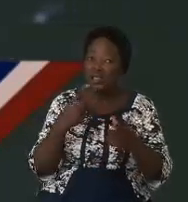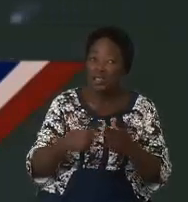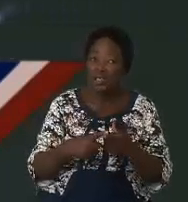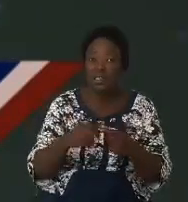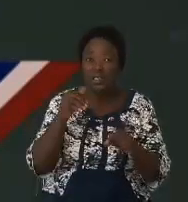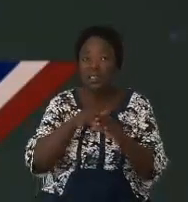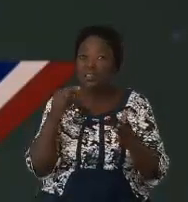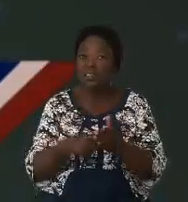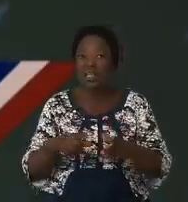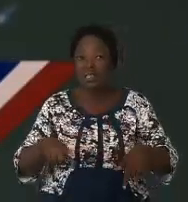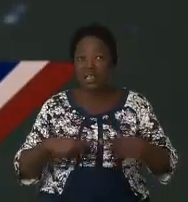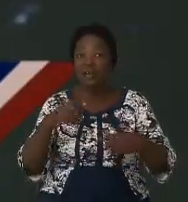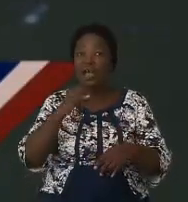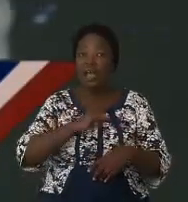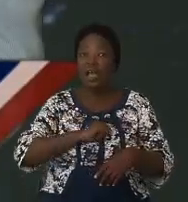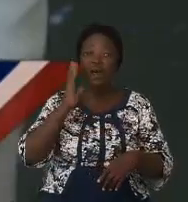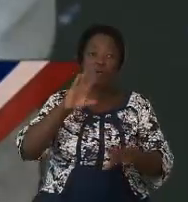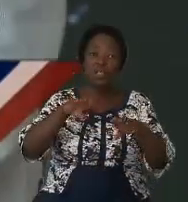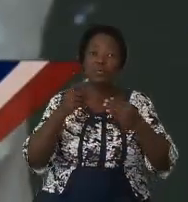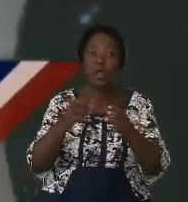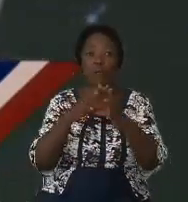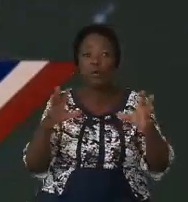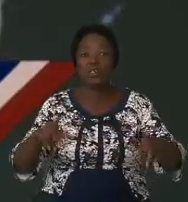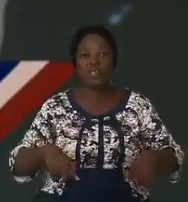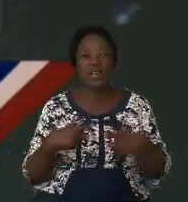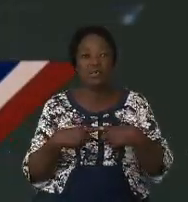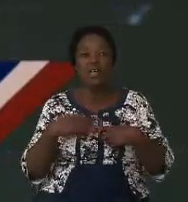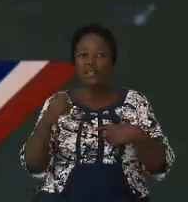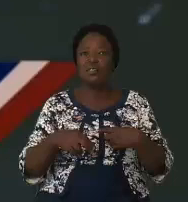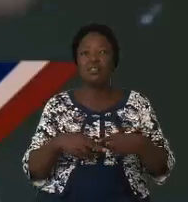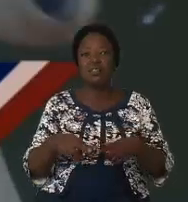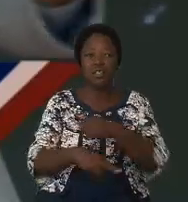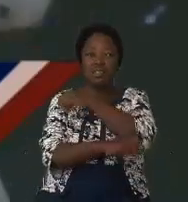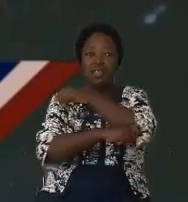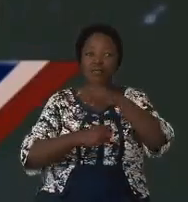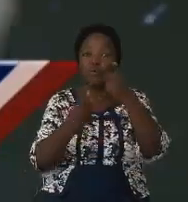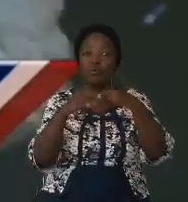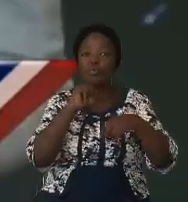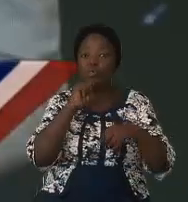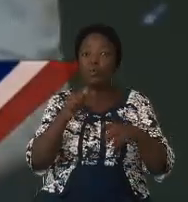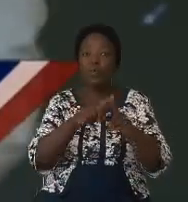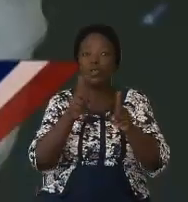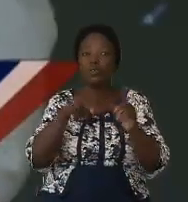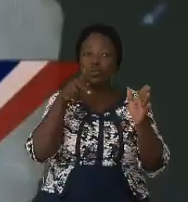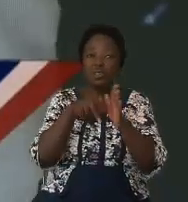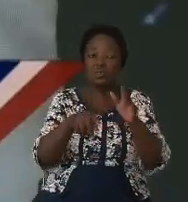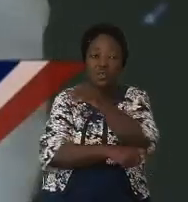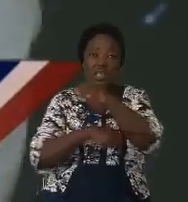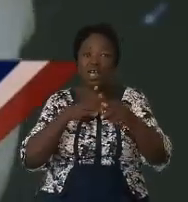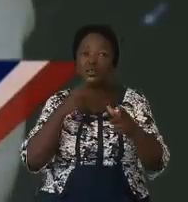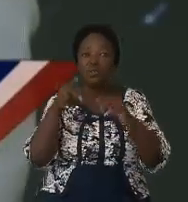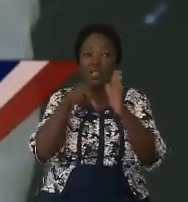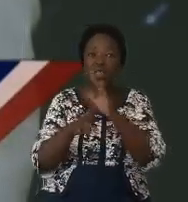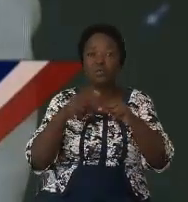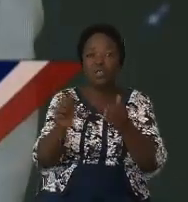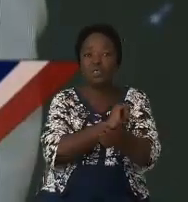says, come to me. And then in this life, I'll give you abundant life. The thief cometh not but